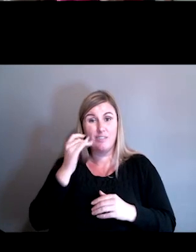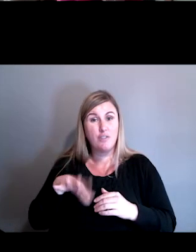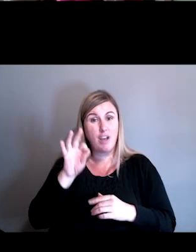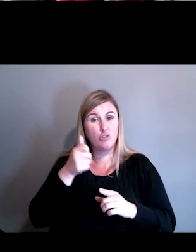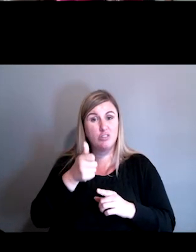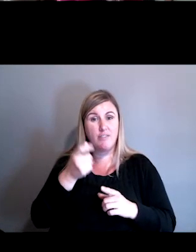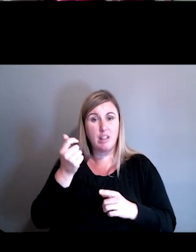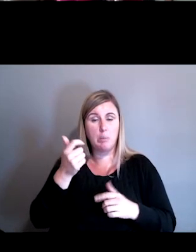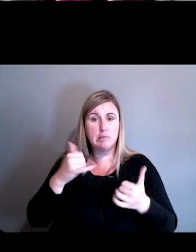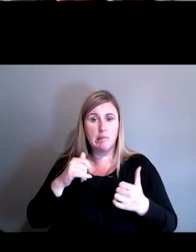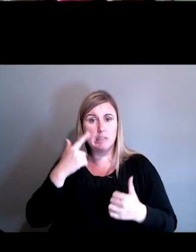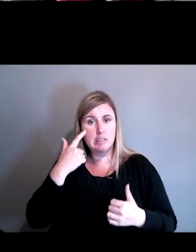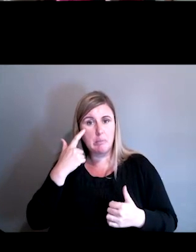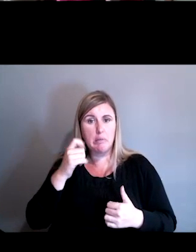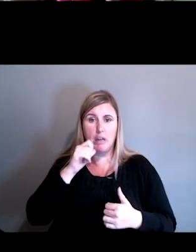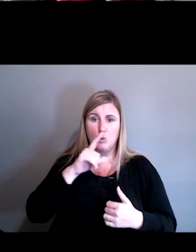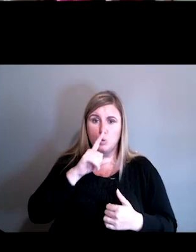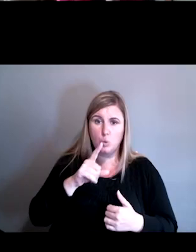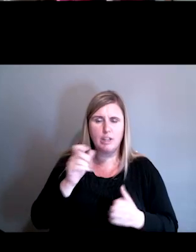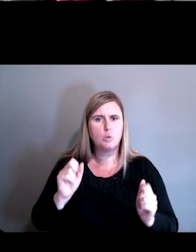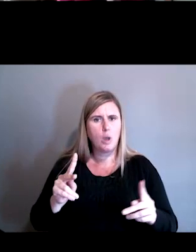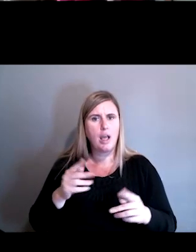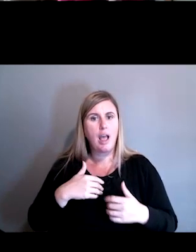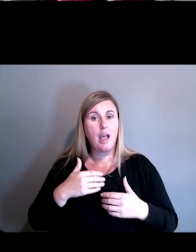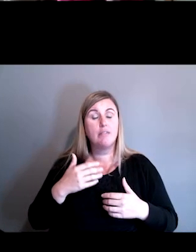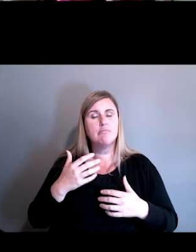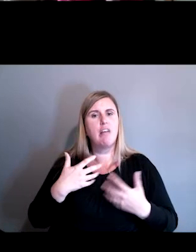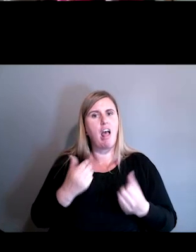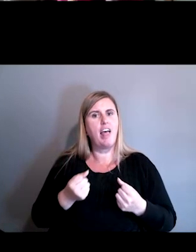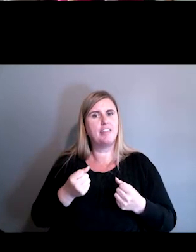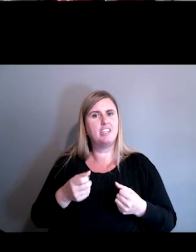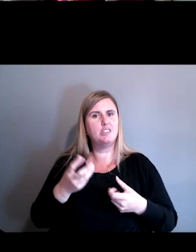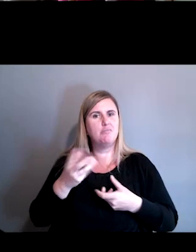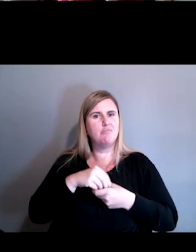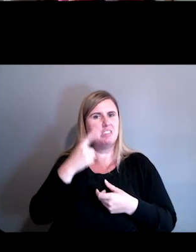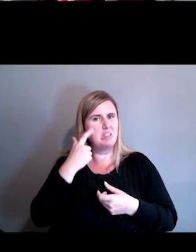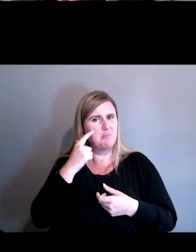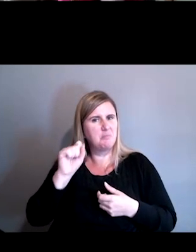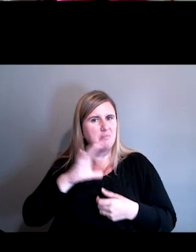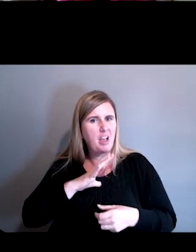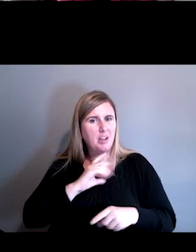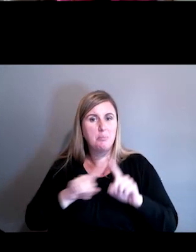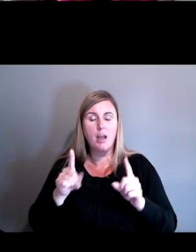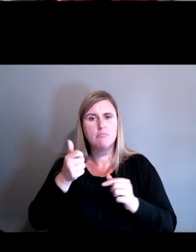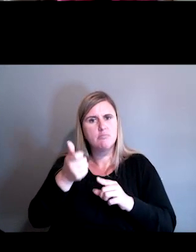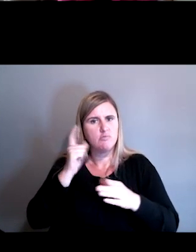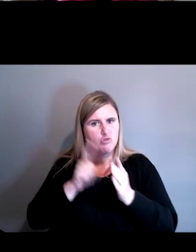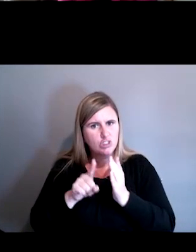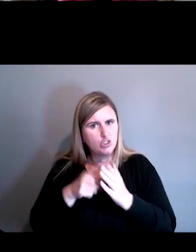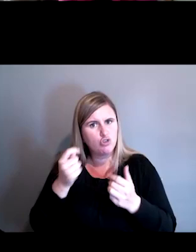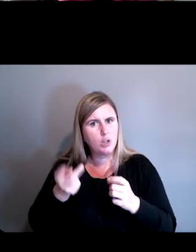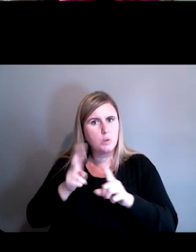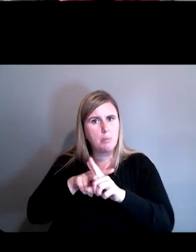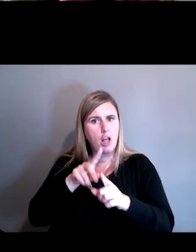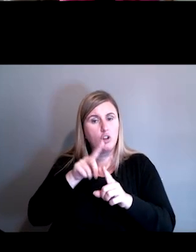dose of skepticism is okay, but just make sure you do your own research and try to apply these research-based methods in your classroom for your students.